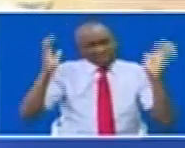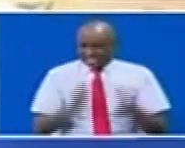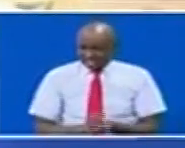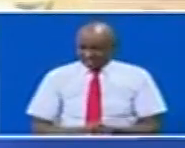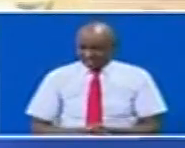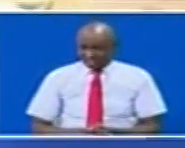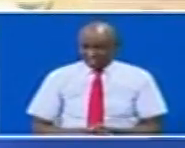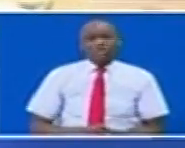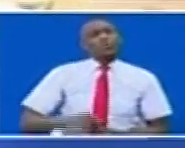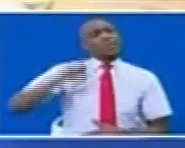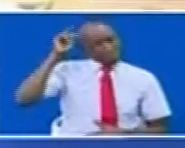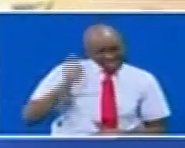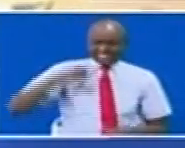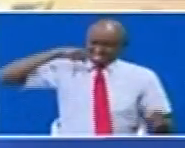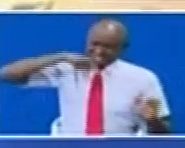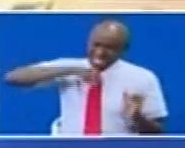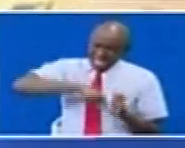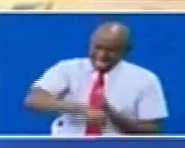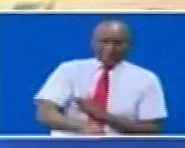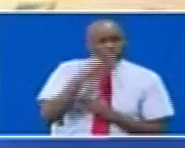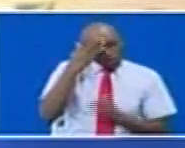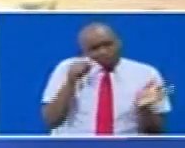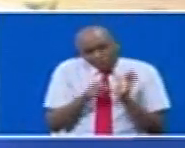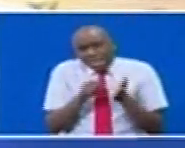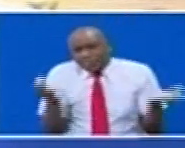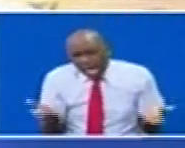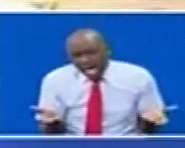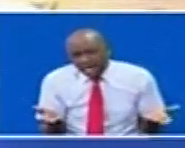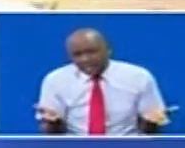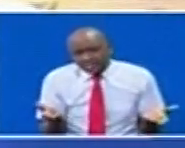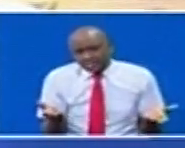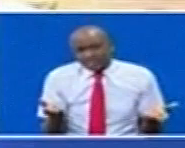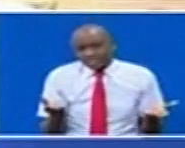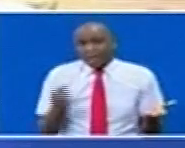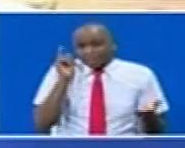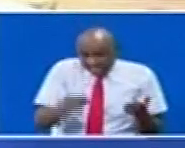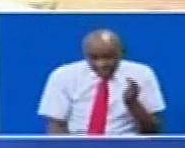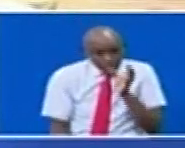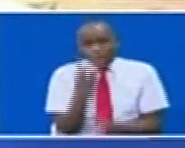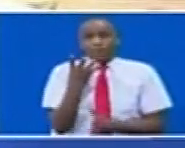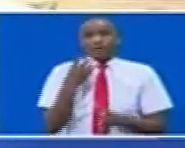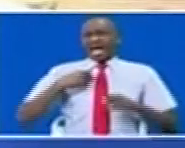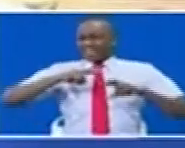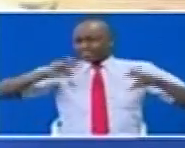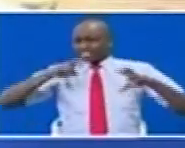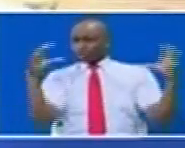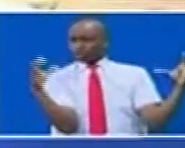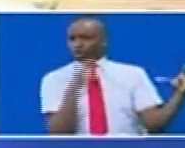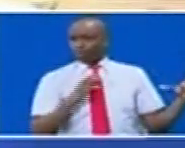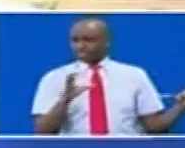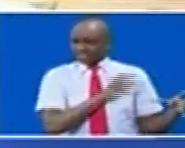we have to go to the deep root of the problem, is to set up an investigating